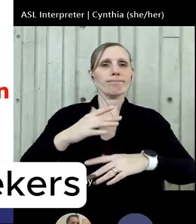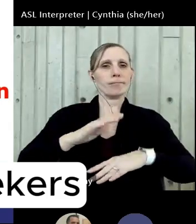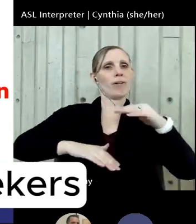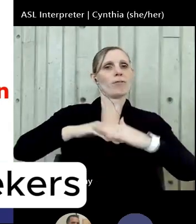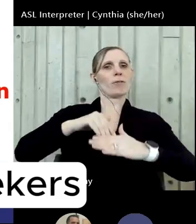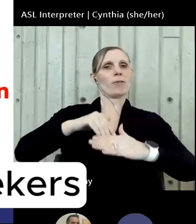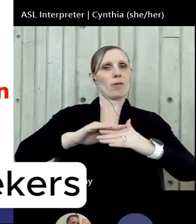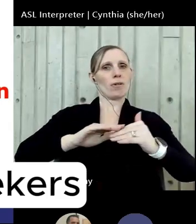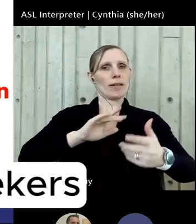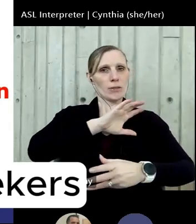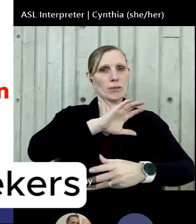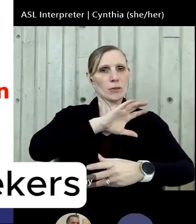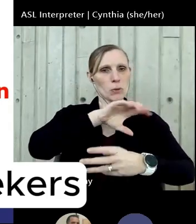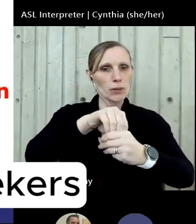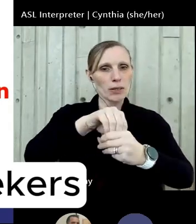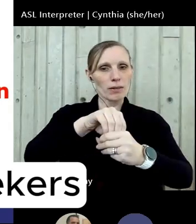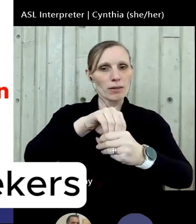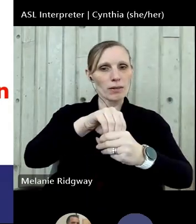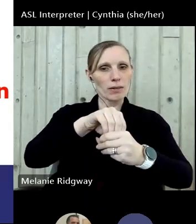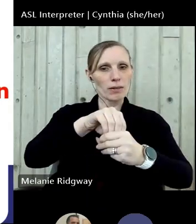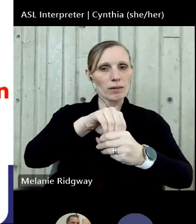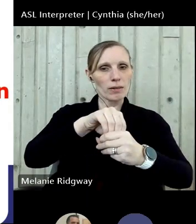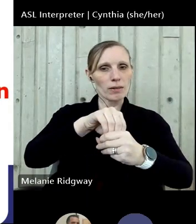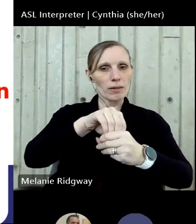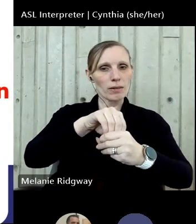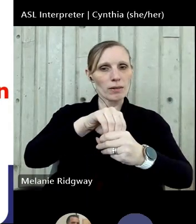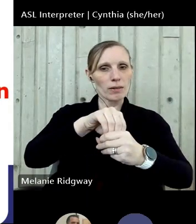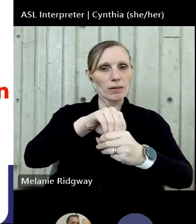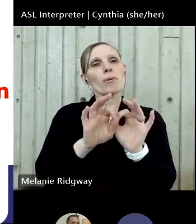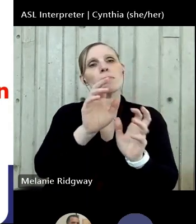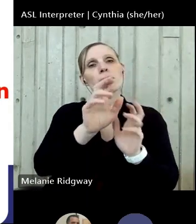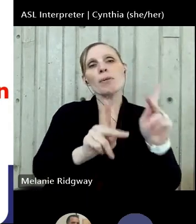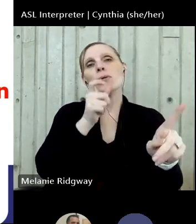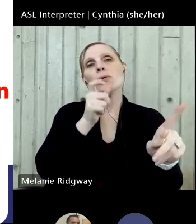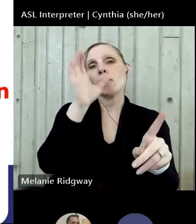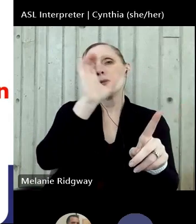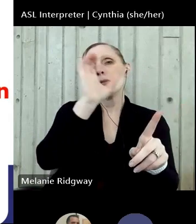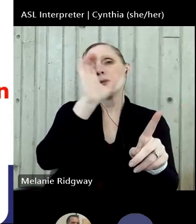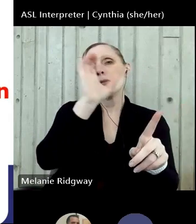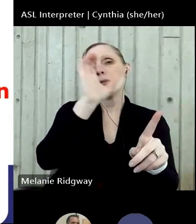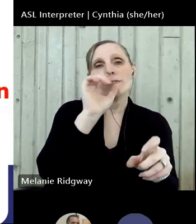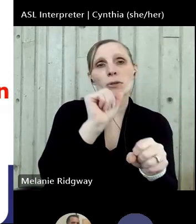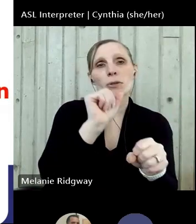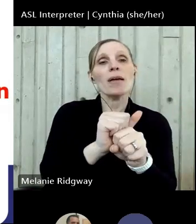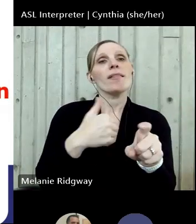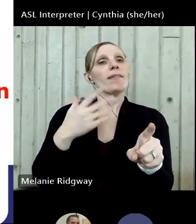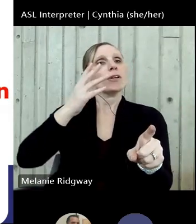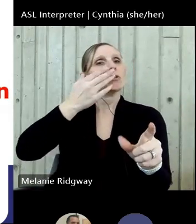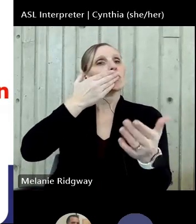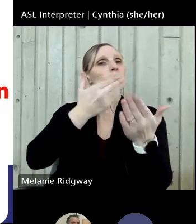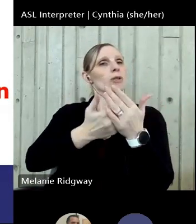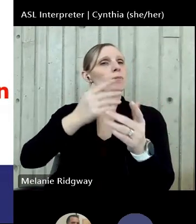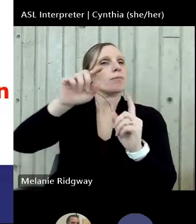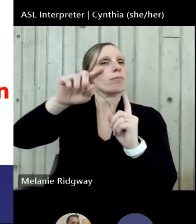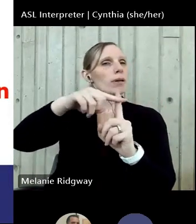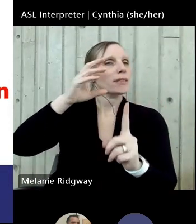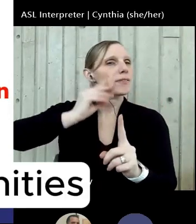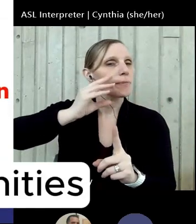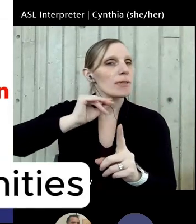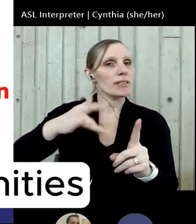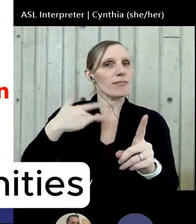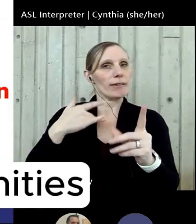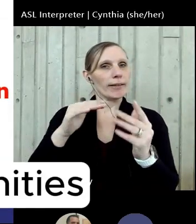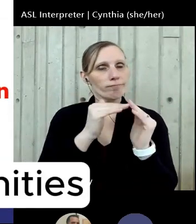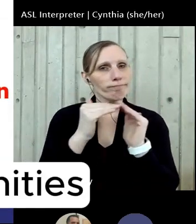inclusive experience for job seekers, employers, and employment supports professionals.